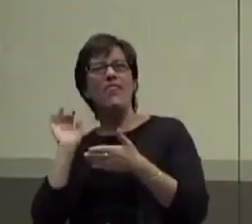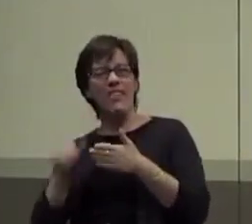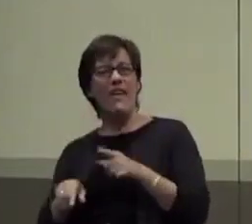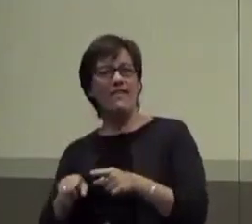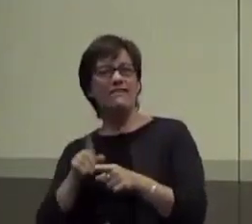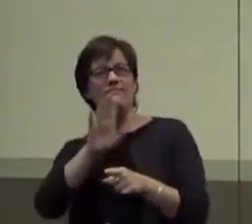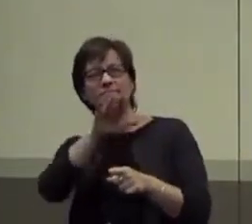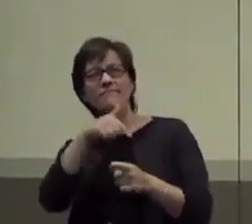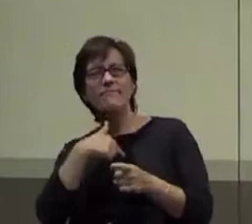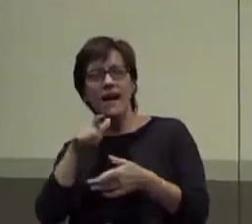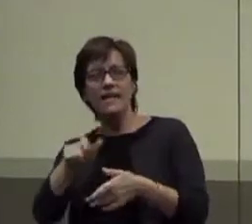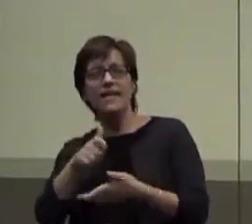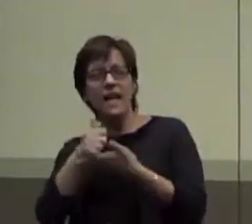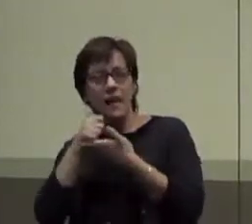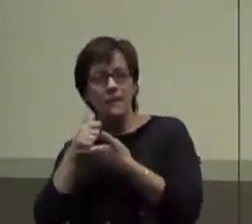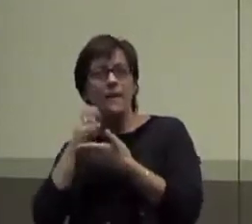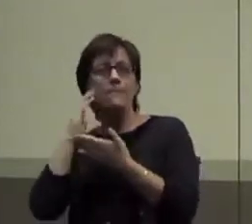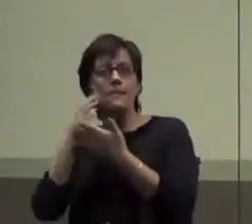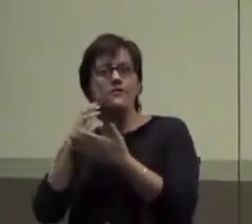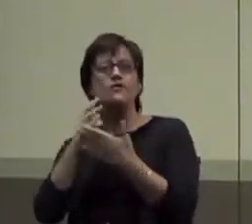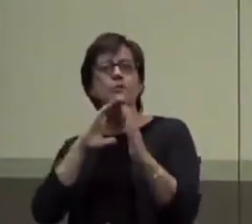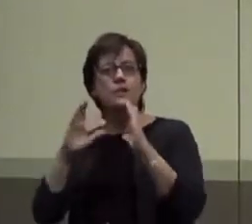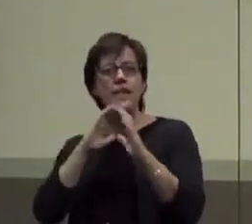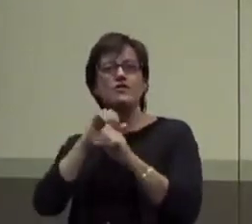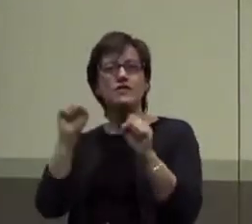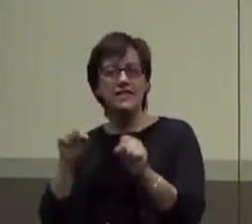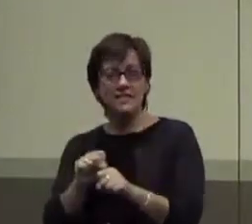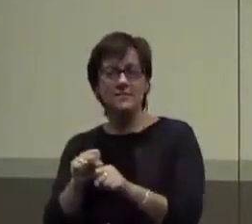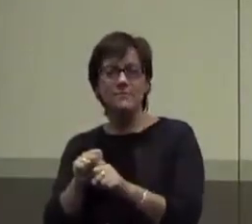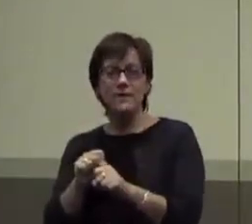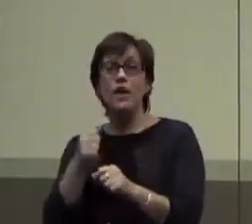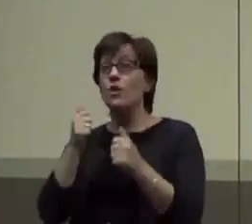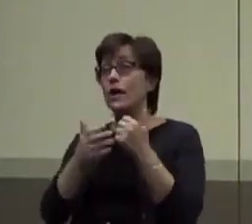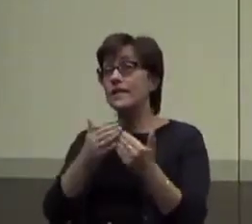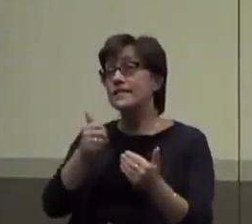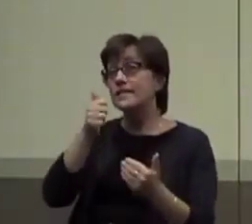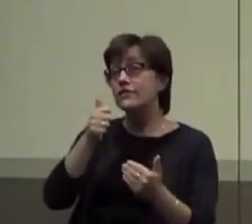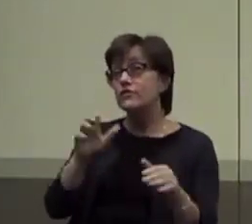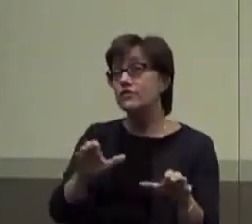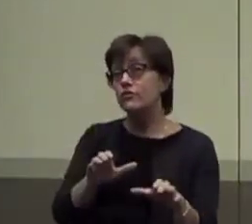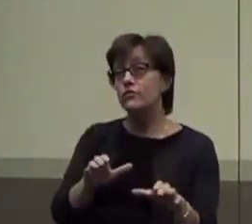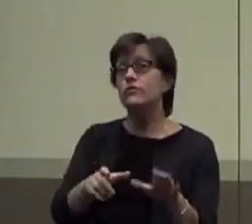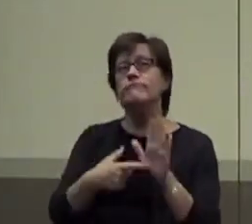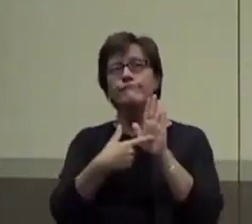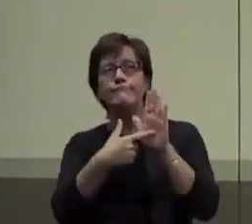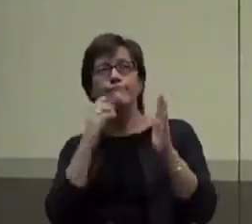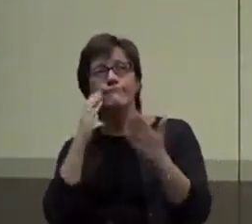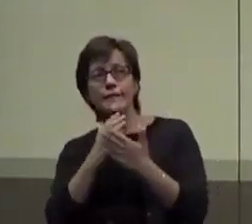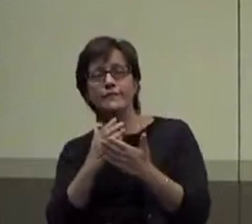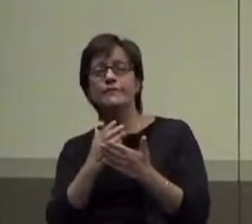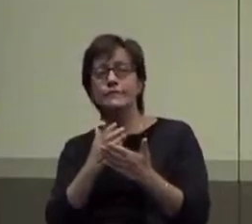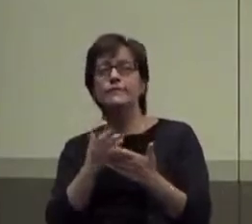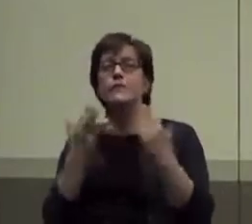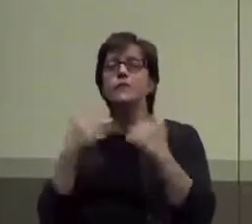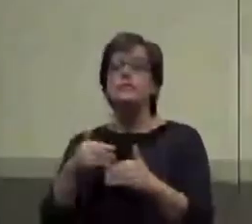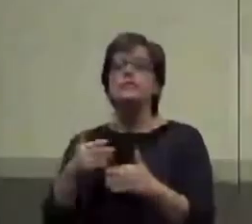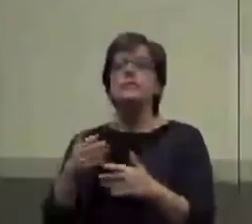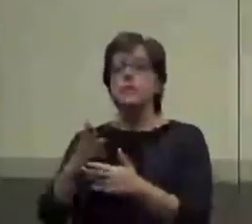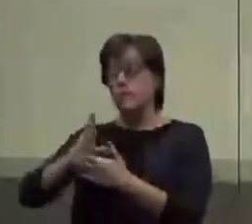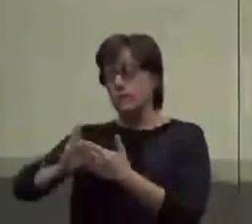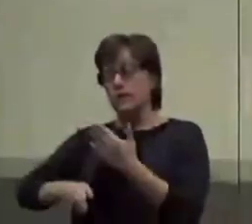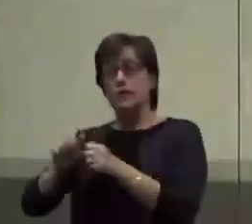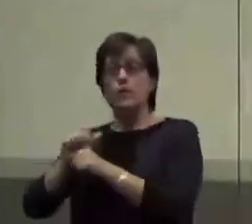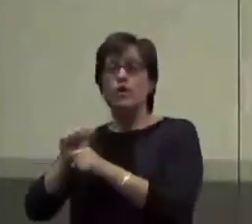I need help, right? The picture communication system, right? So remember which is easier to do. And of course, now we're going to say the completed work